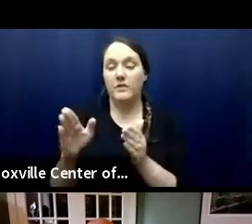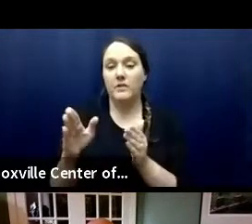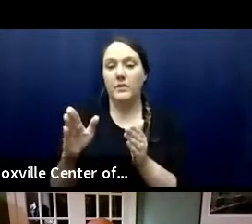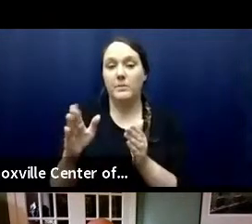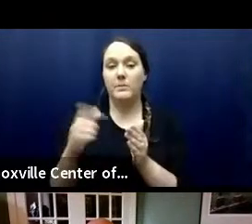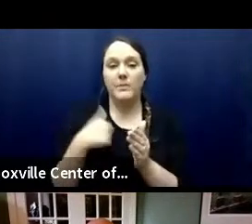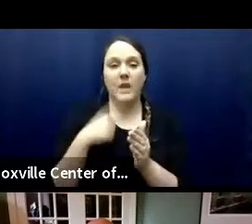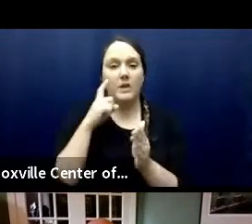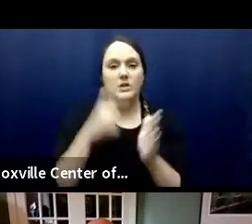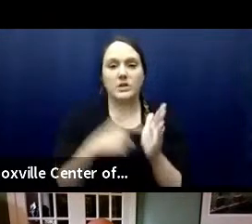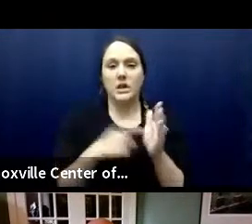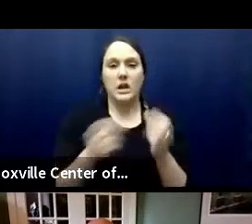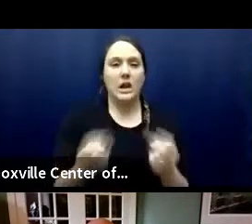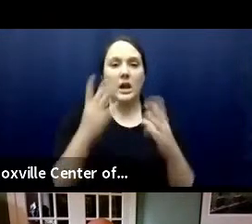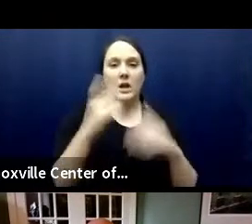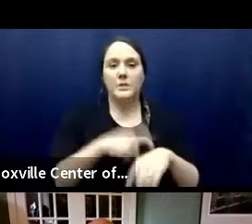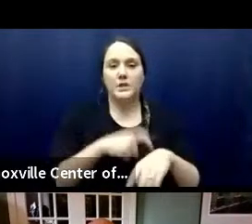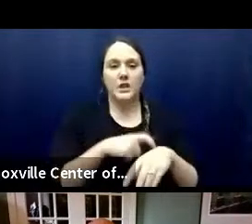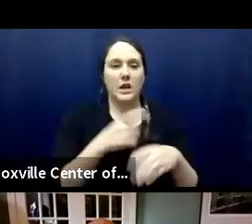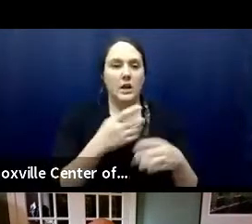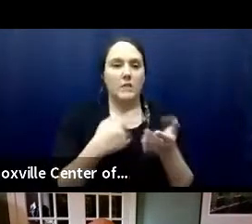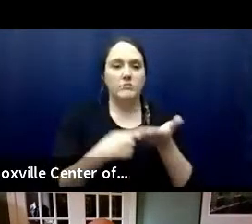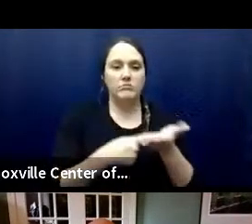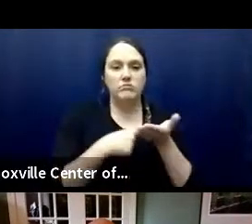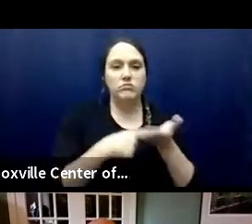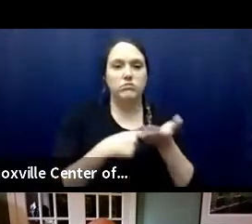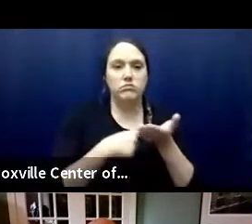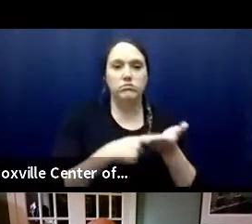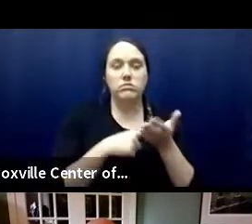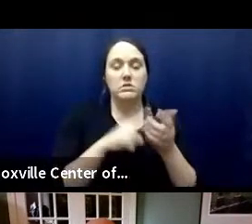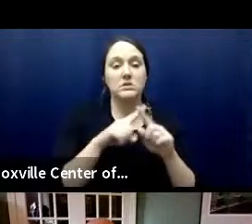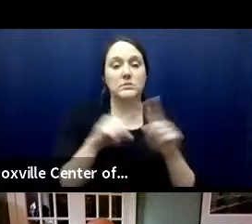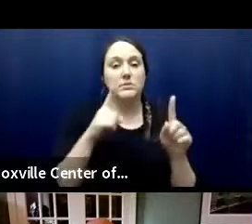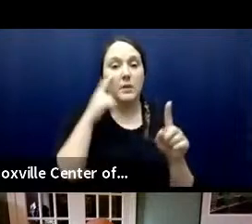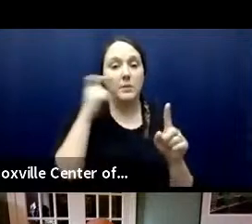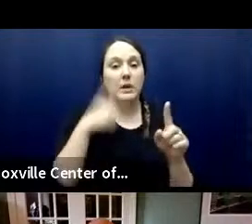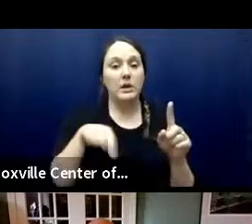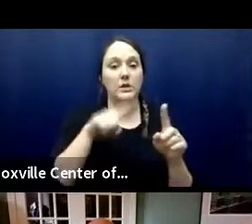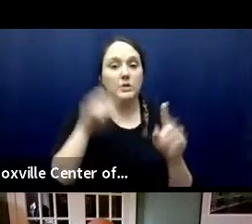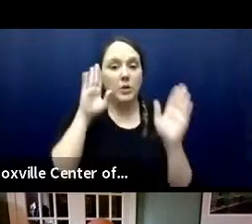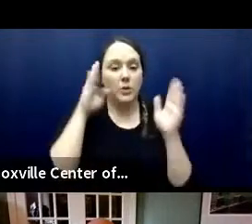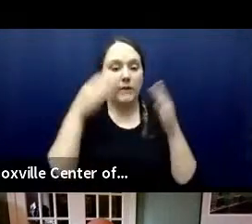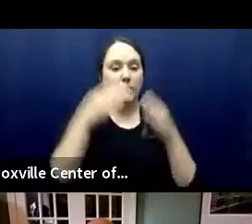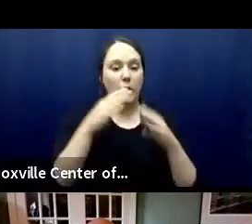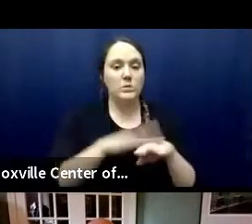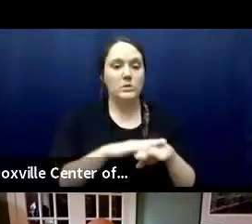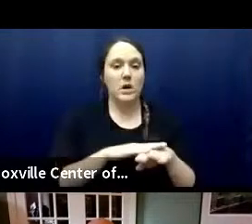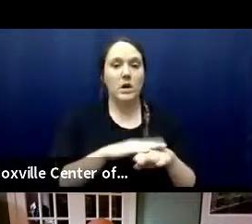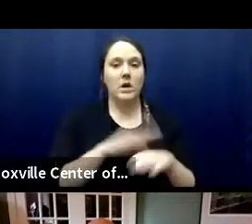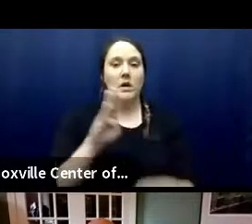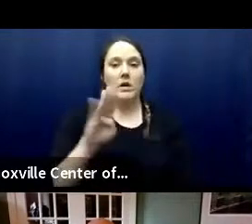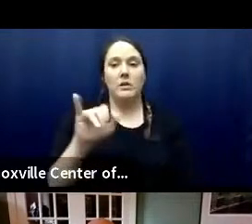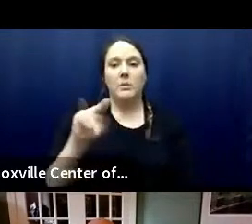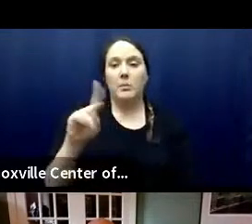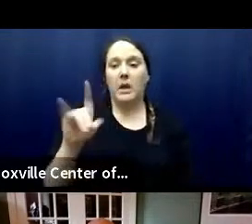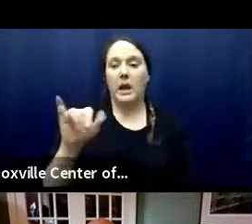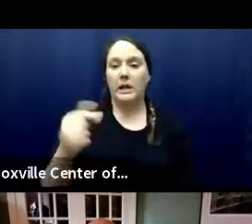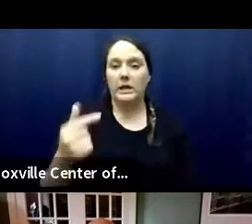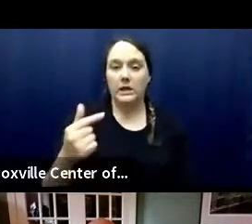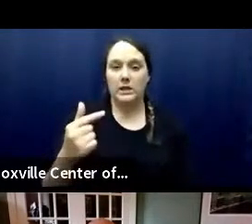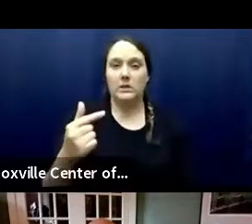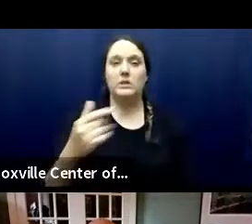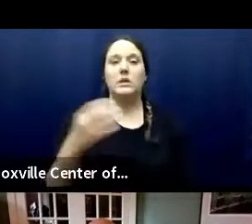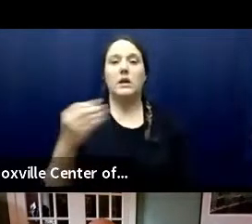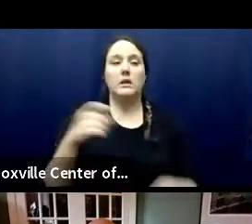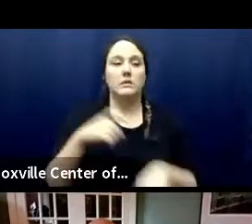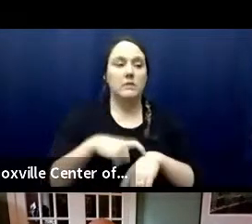me how much time we spent on that, but because we were so focused on that it was going to be binding and was it time,